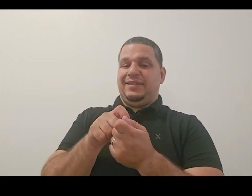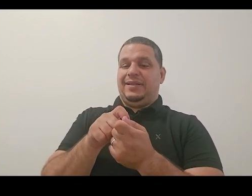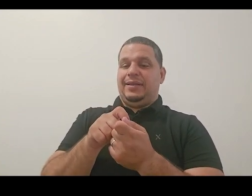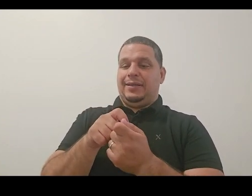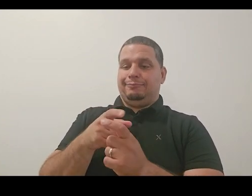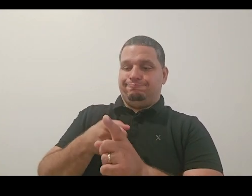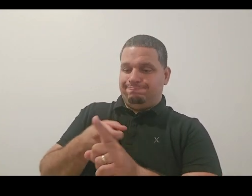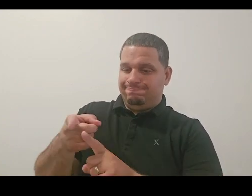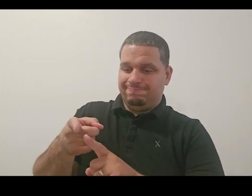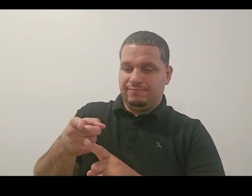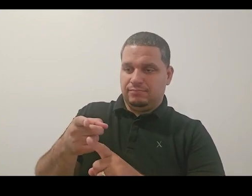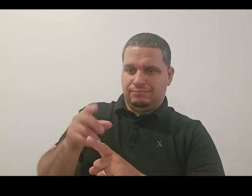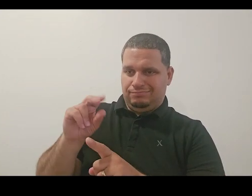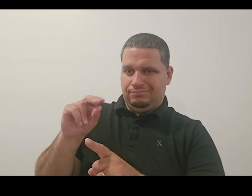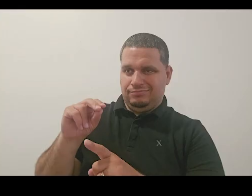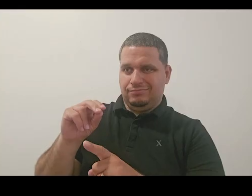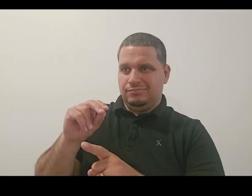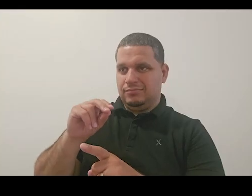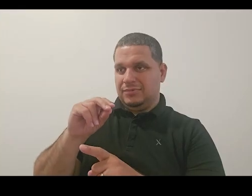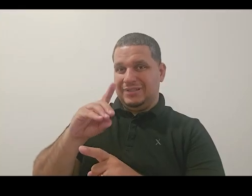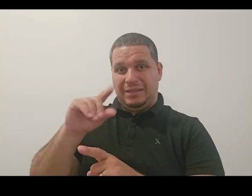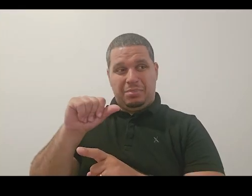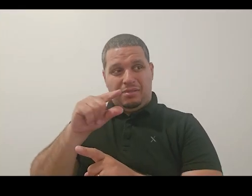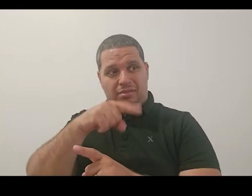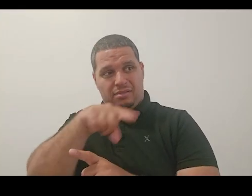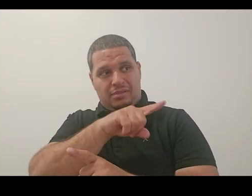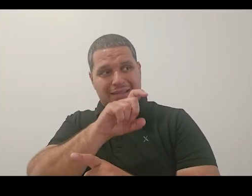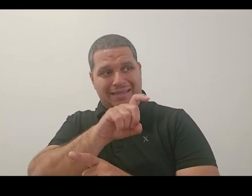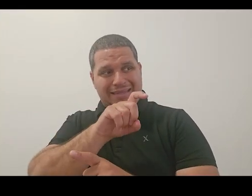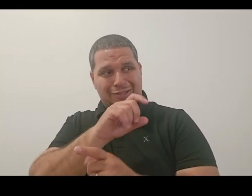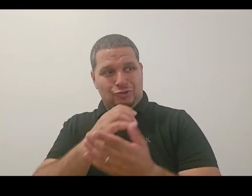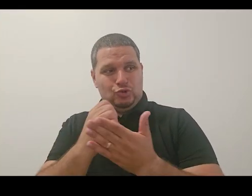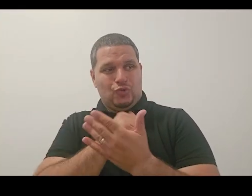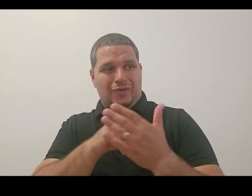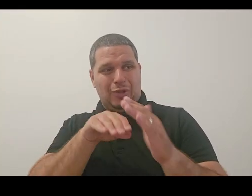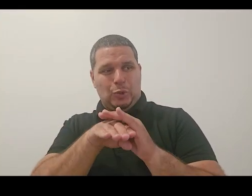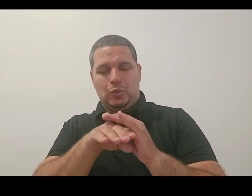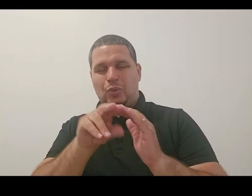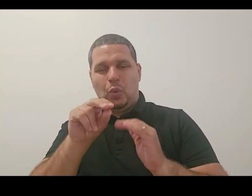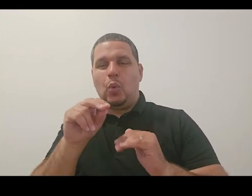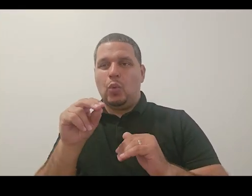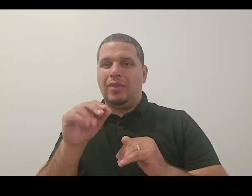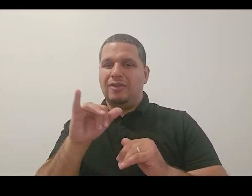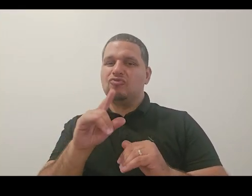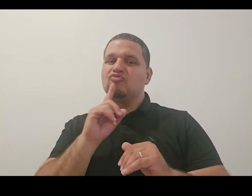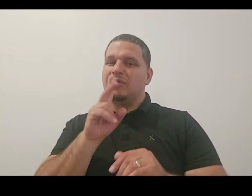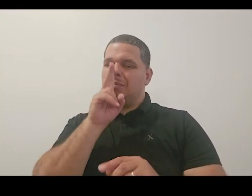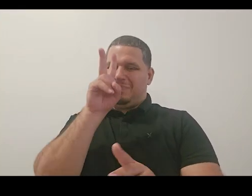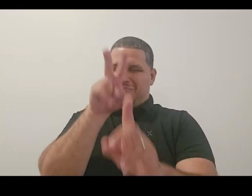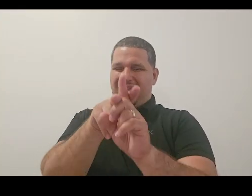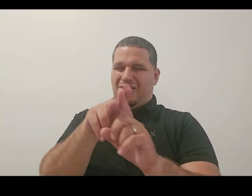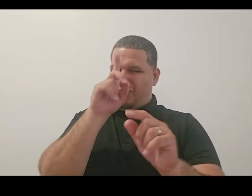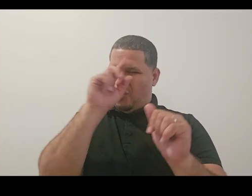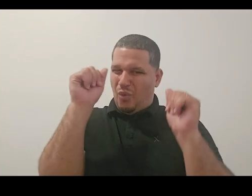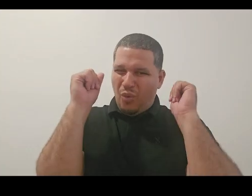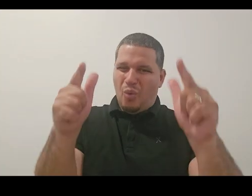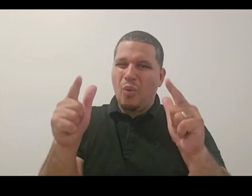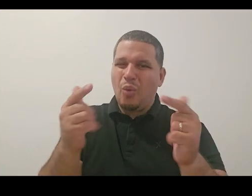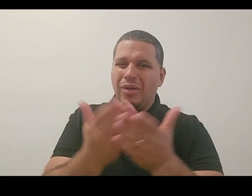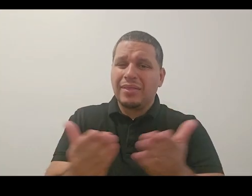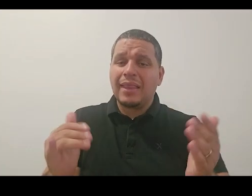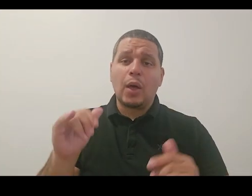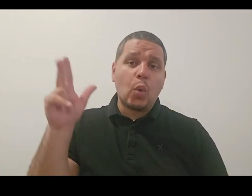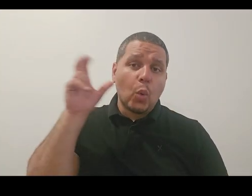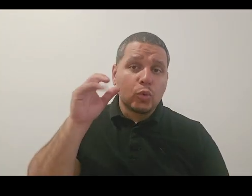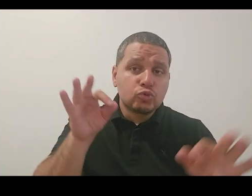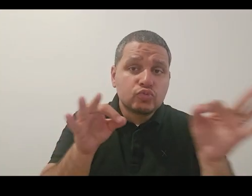niche thing to think about for those disabled people over there who deserve inclusion. This is the